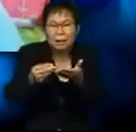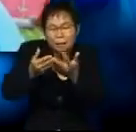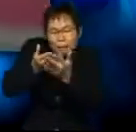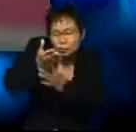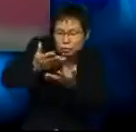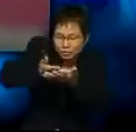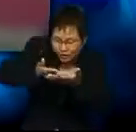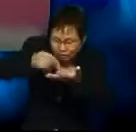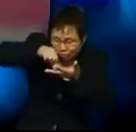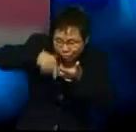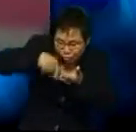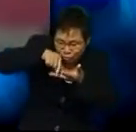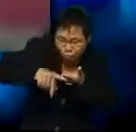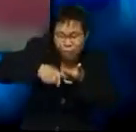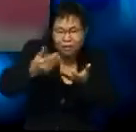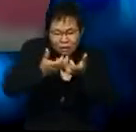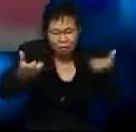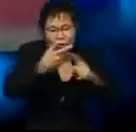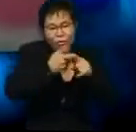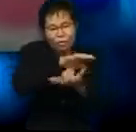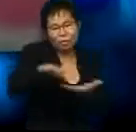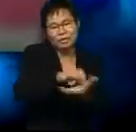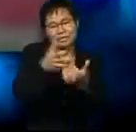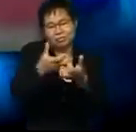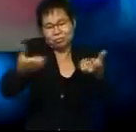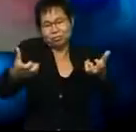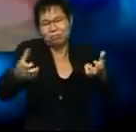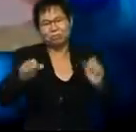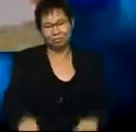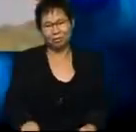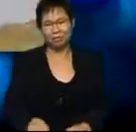sieve. It gets separated from the mixture.